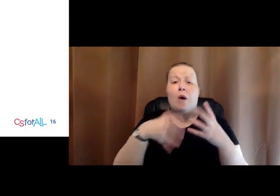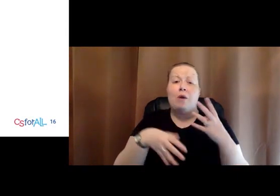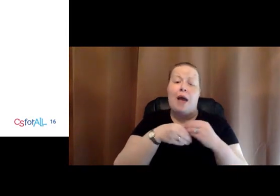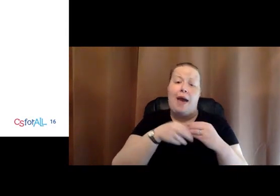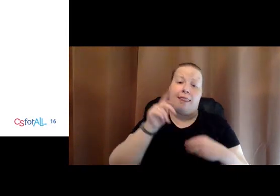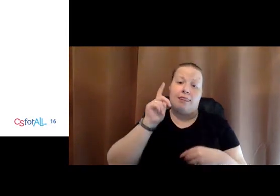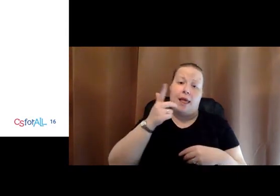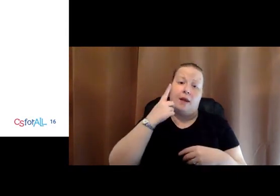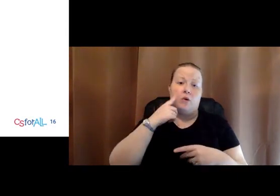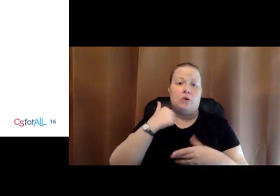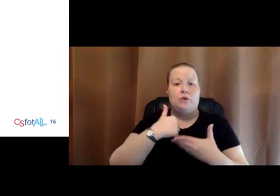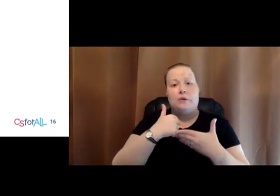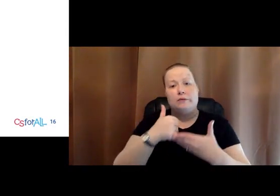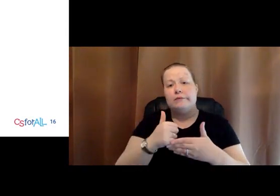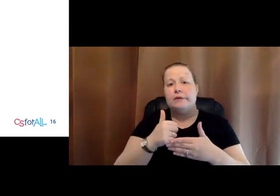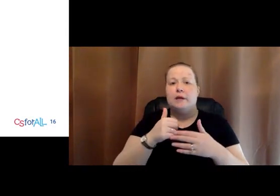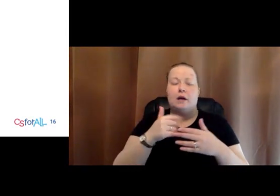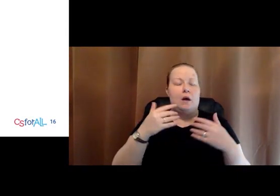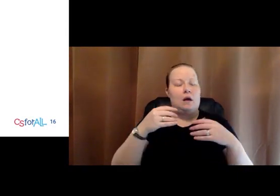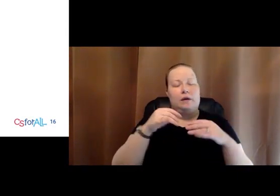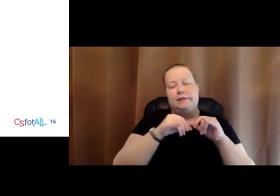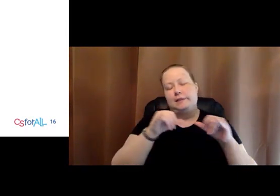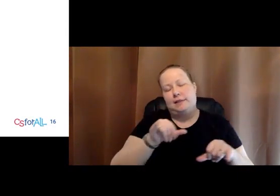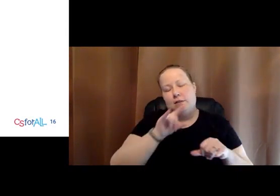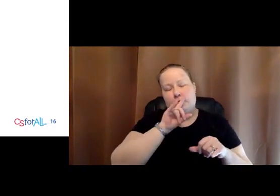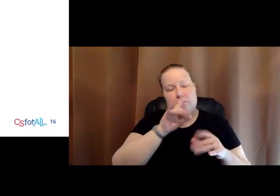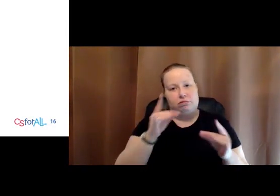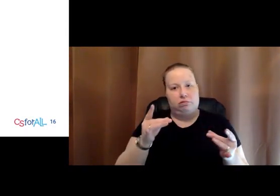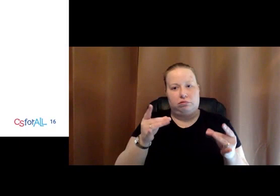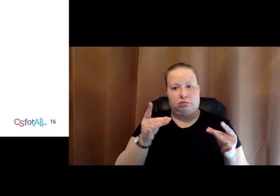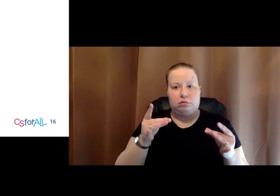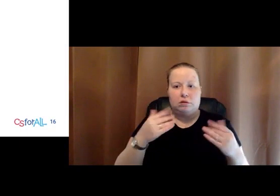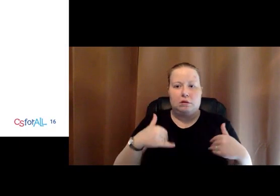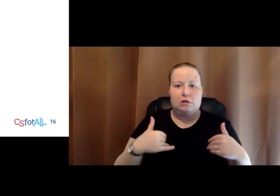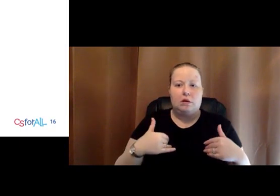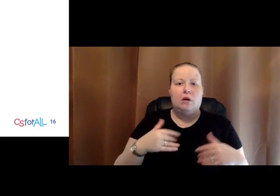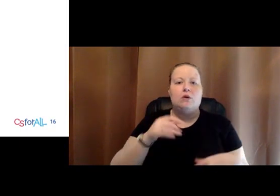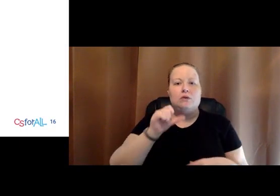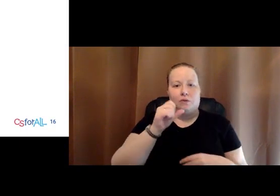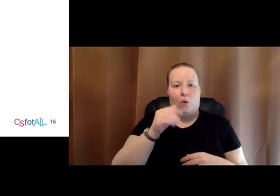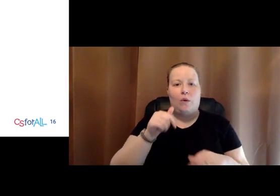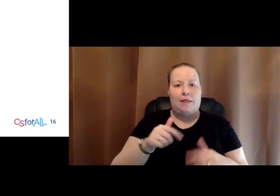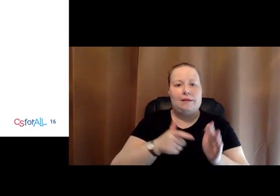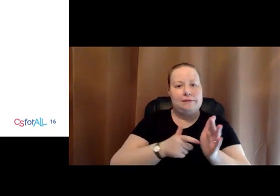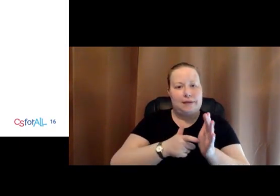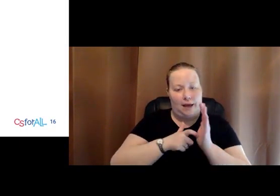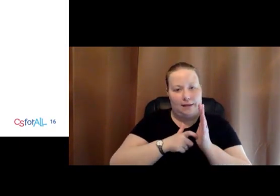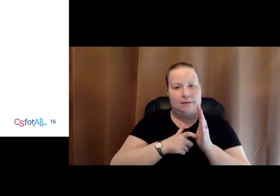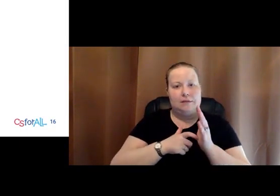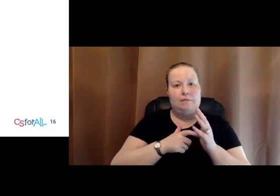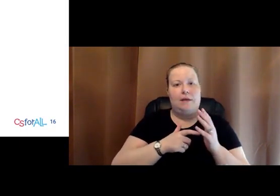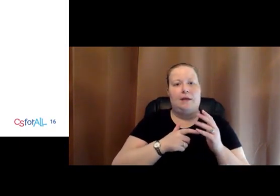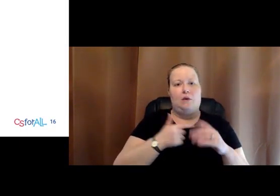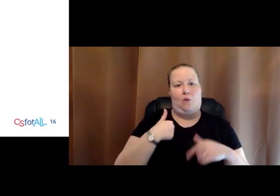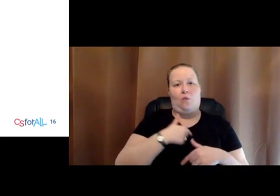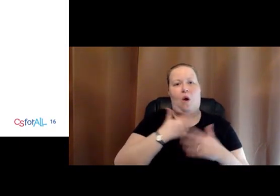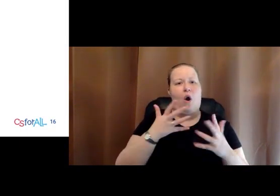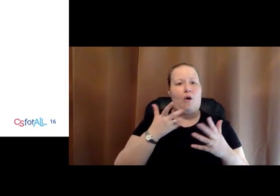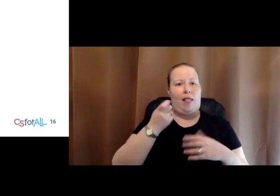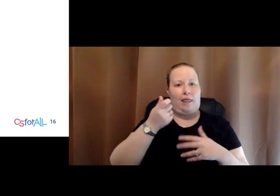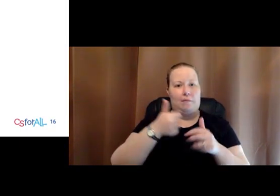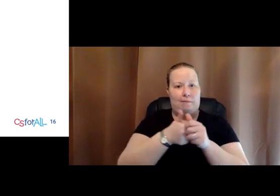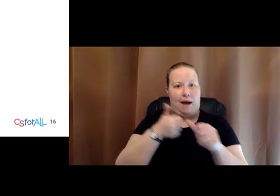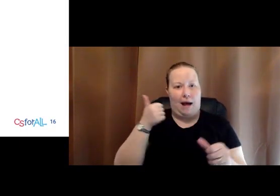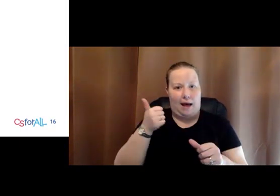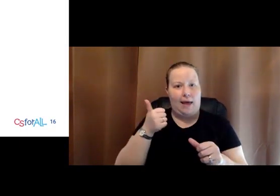to a system, systems are very sticky. And so this has to be, we're already a bit behind the gun on this. So